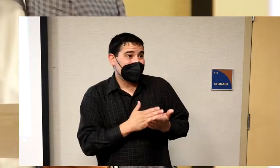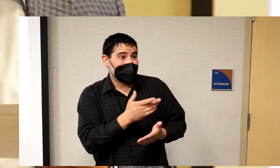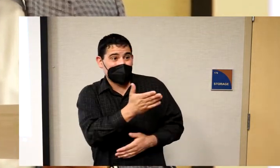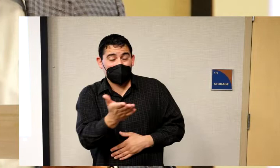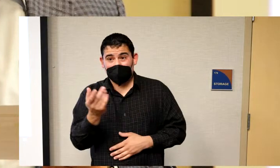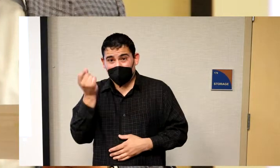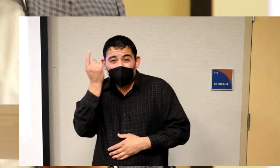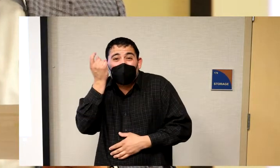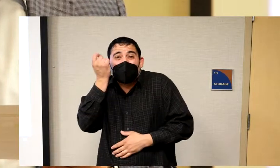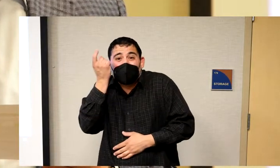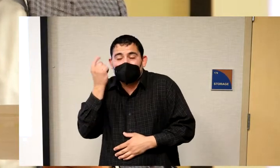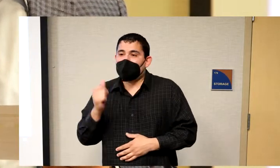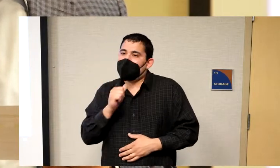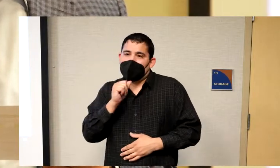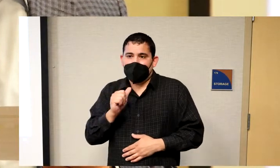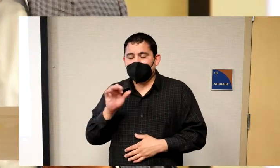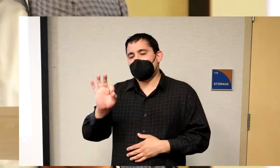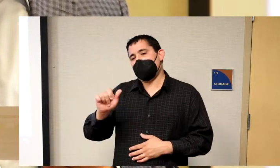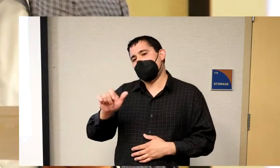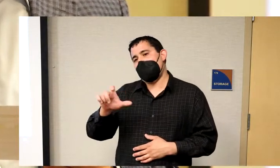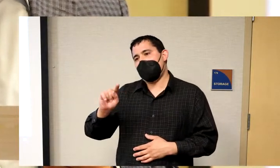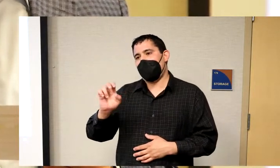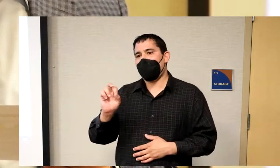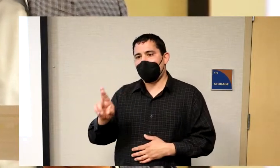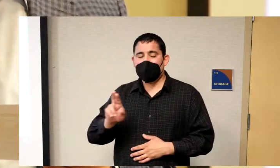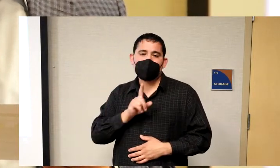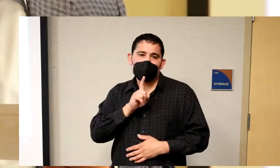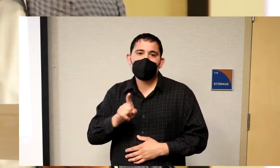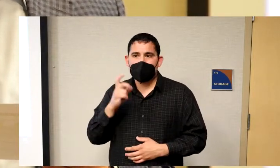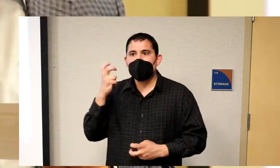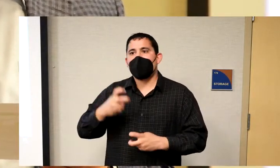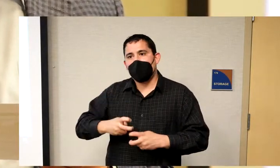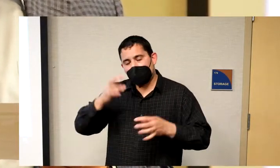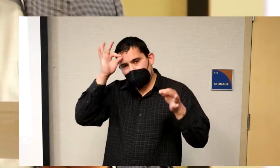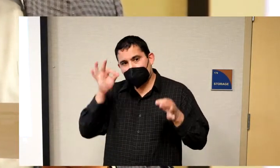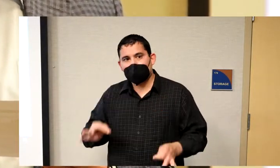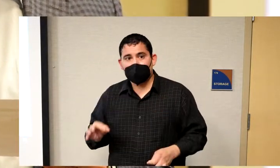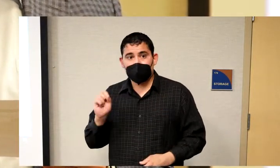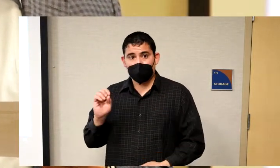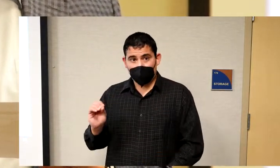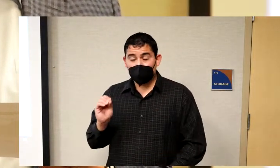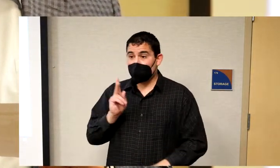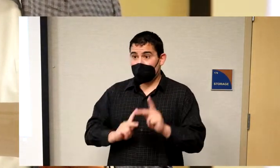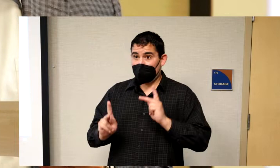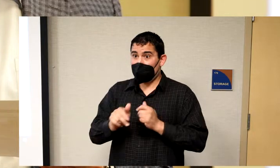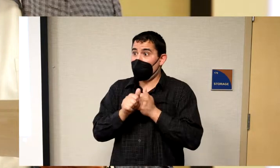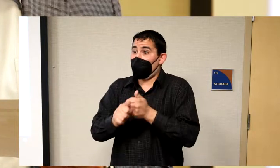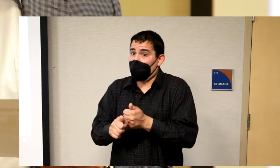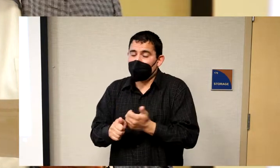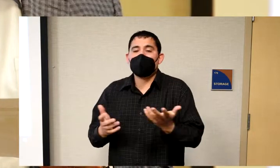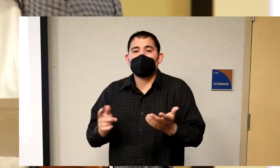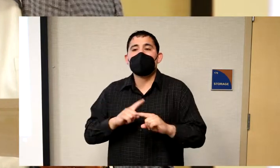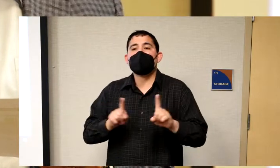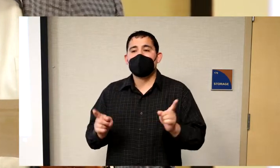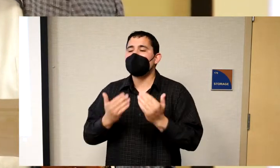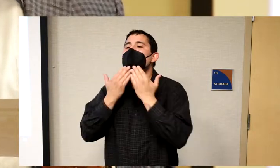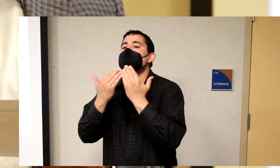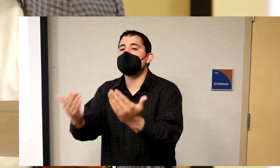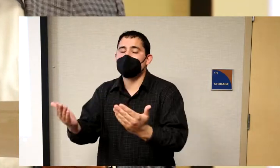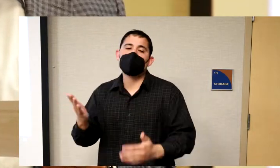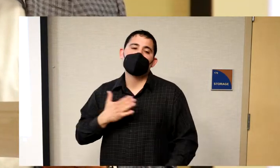which again, thank you very much, because those are hard decisions, because that's the law. And doesn't mean people follow them, but thank you. So that would be